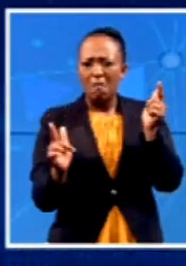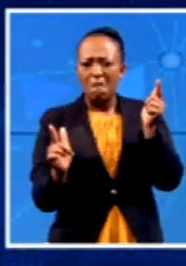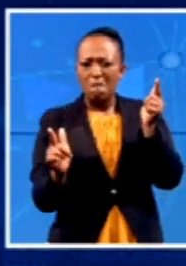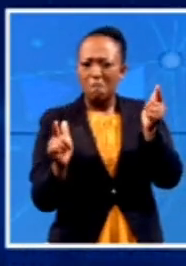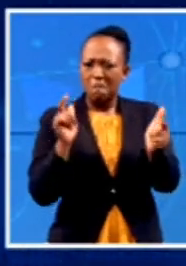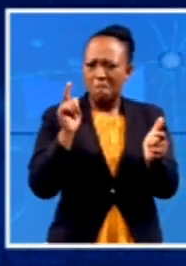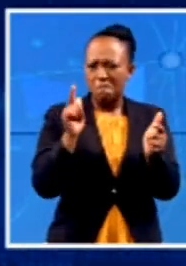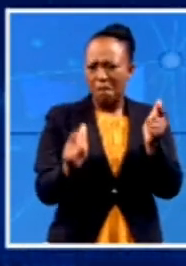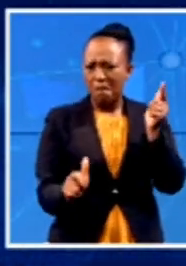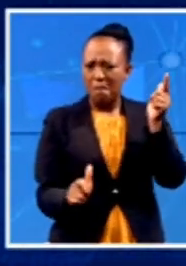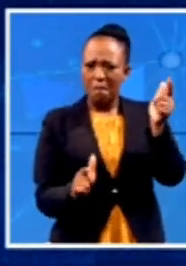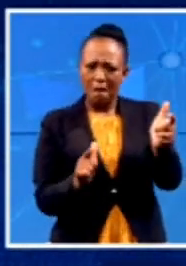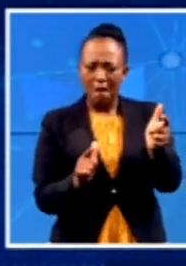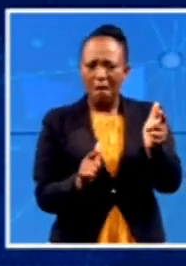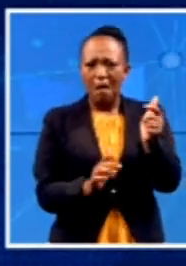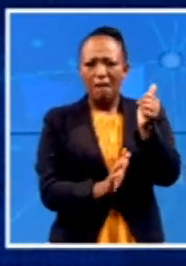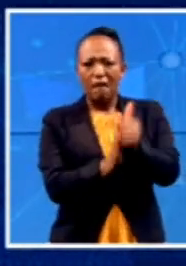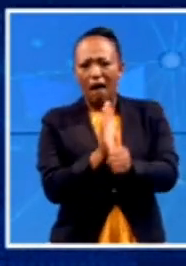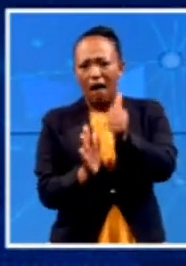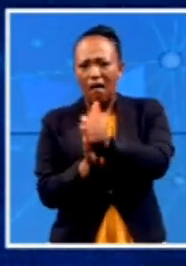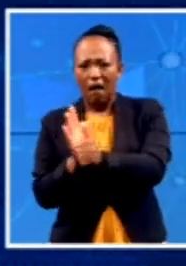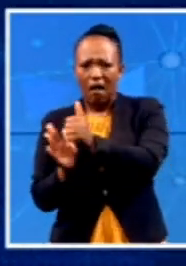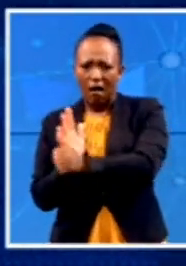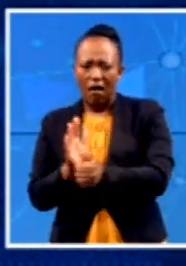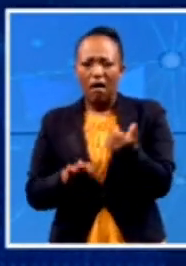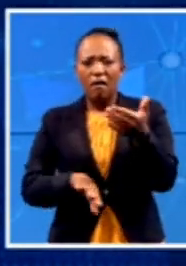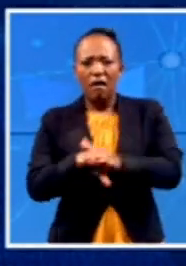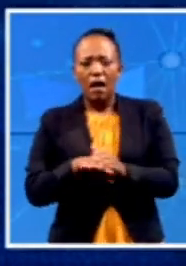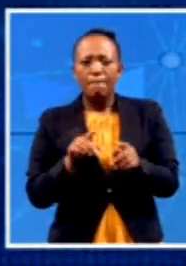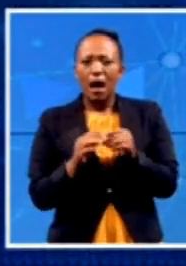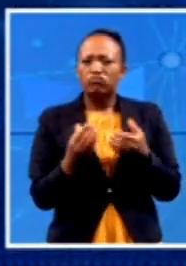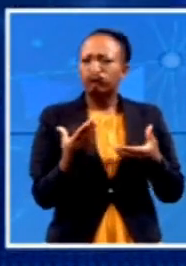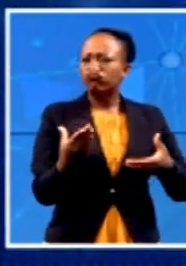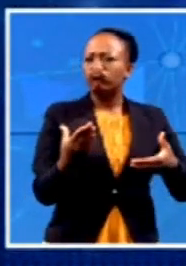armed. Ever since then, they've developed a number of